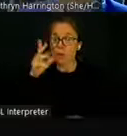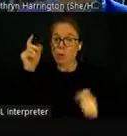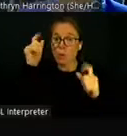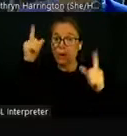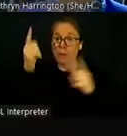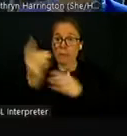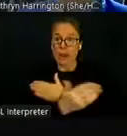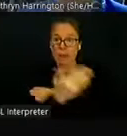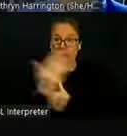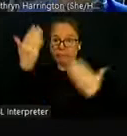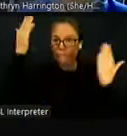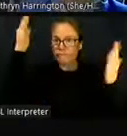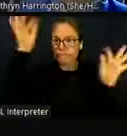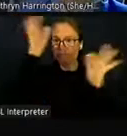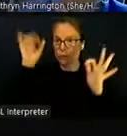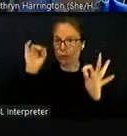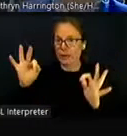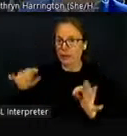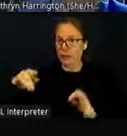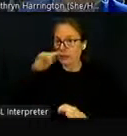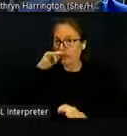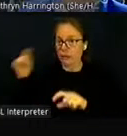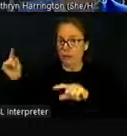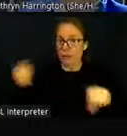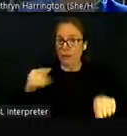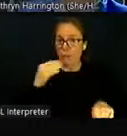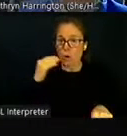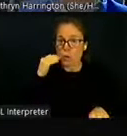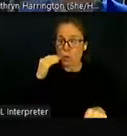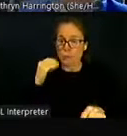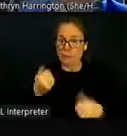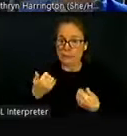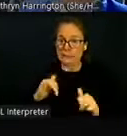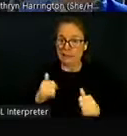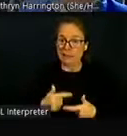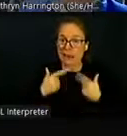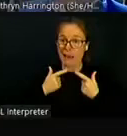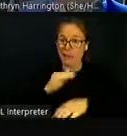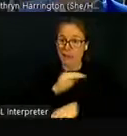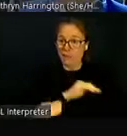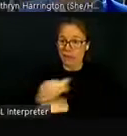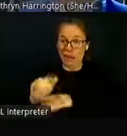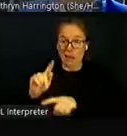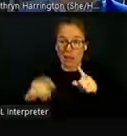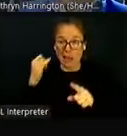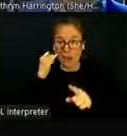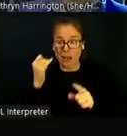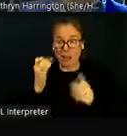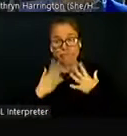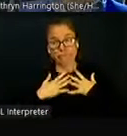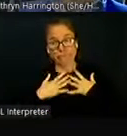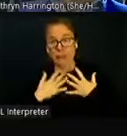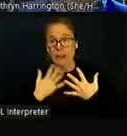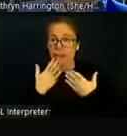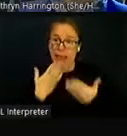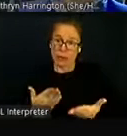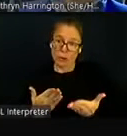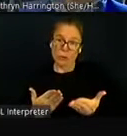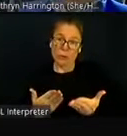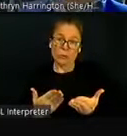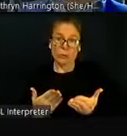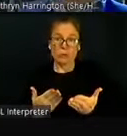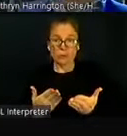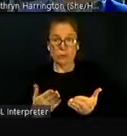whether her child is going to come back alive at night. And it's thank you. So let's start using